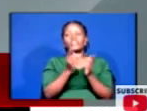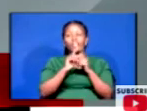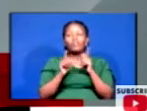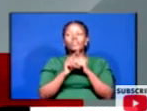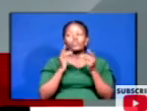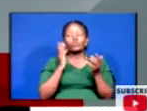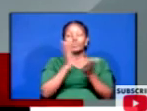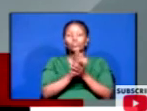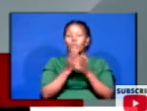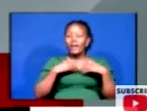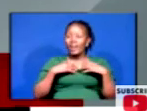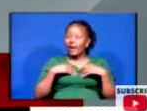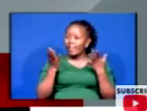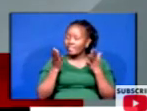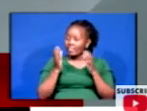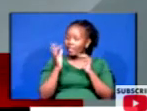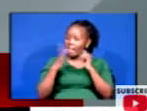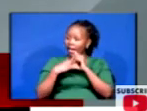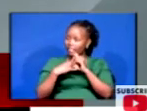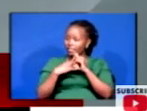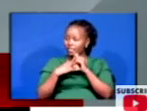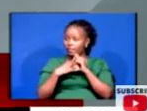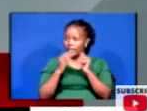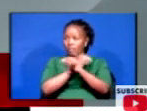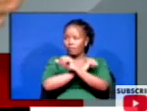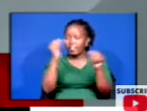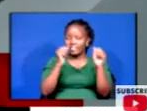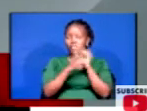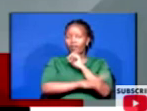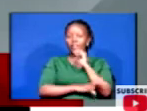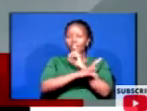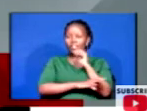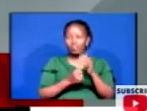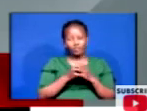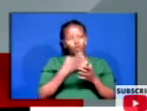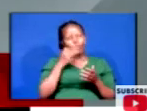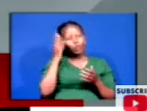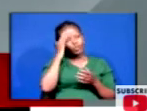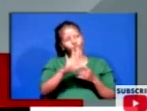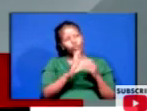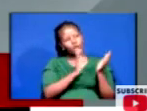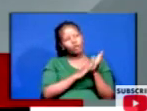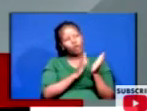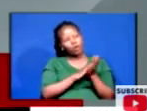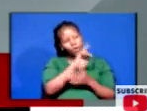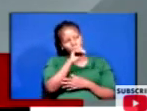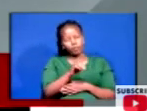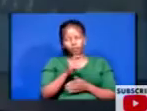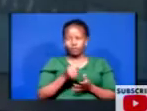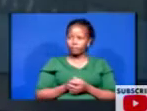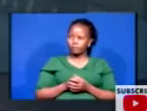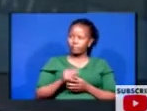ever president of the Republic of Kenya. I want to get your reactions. And let me start with you, Akili. Yeah, first of all, of